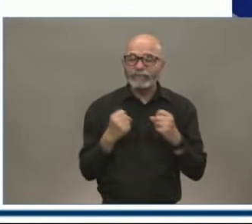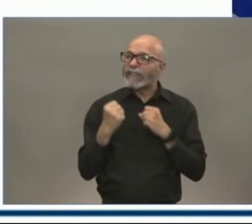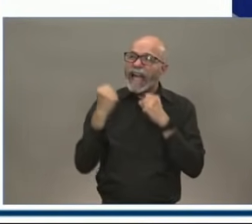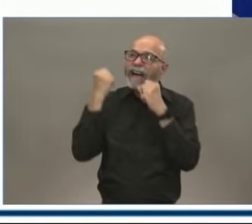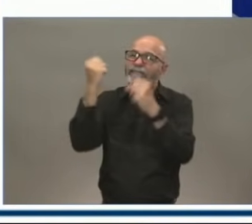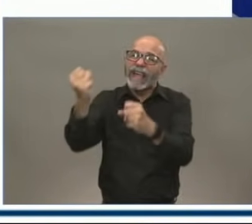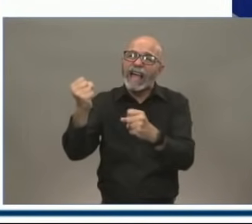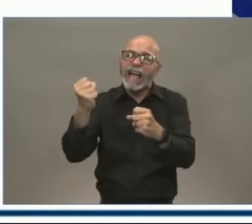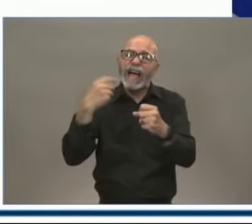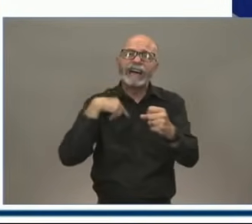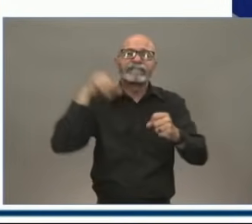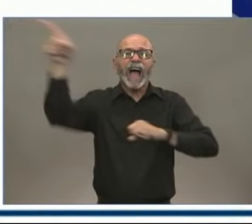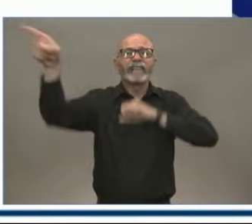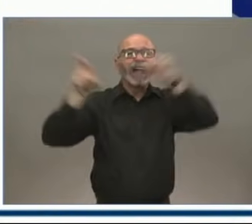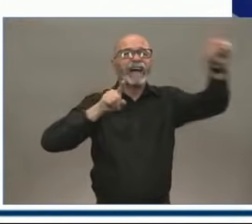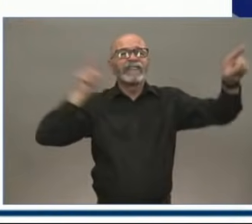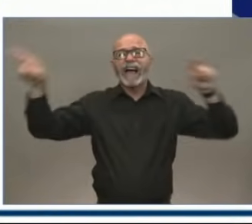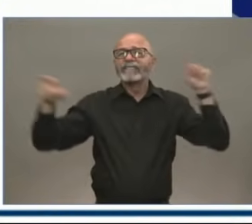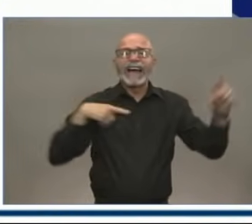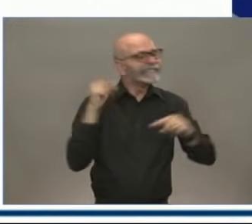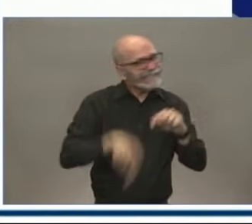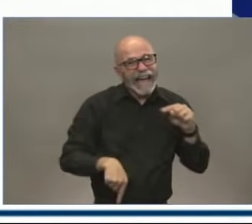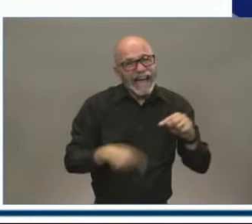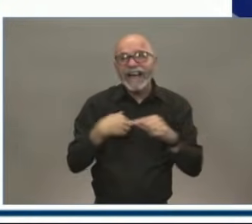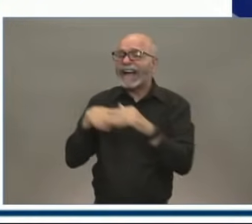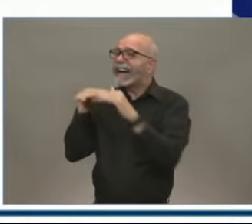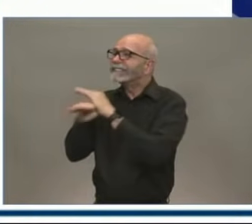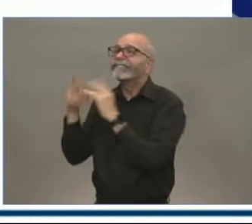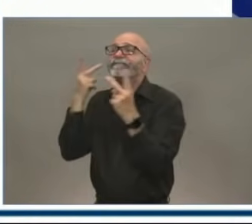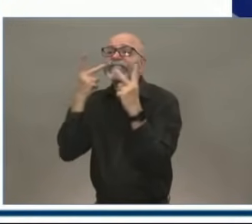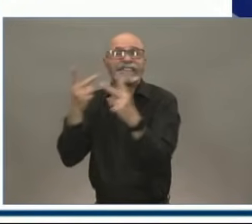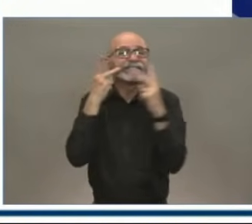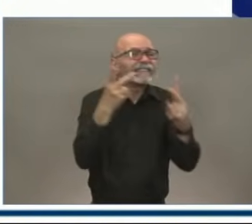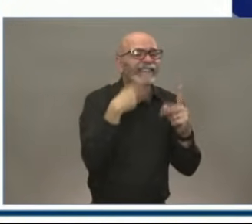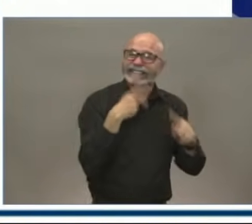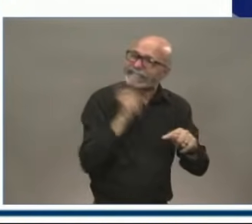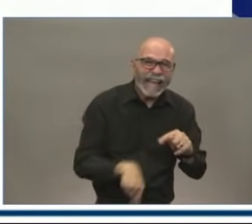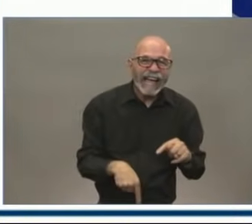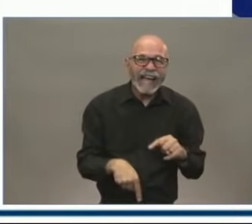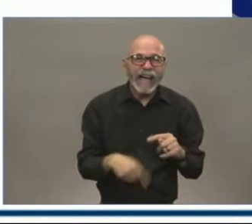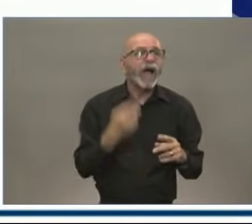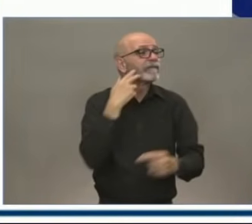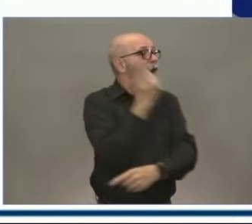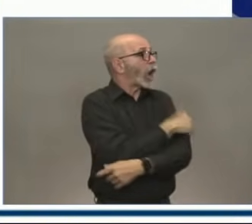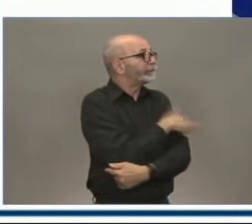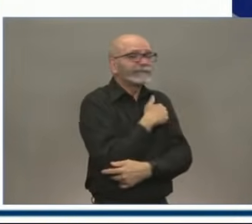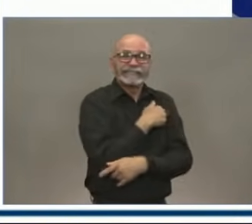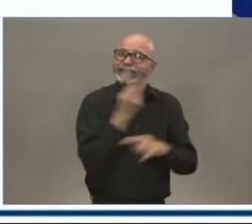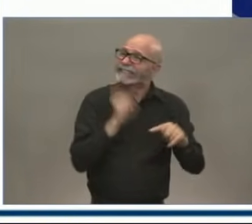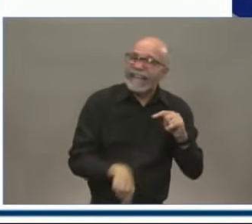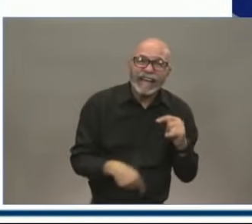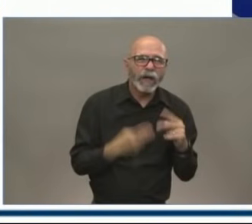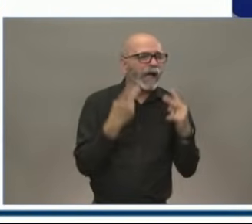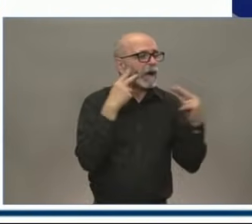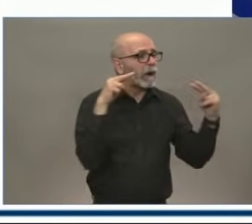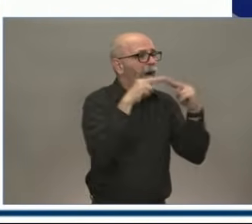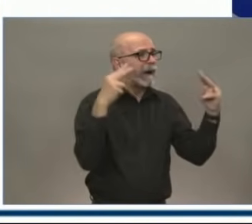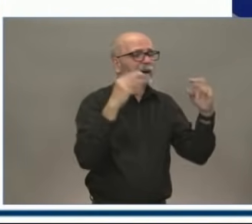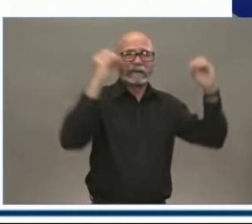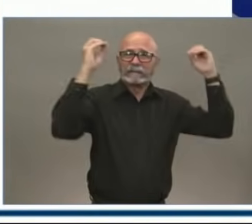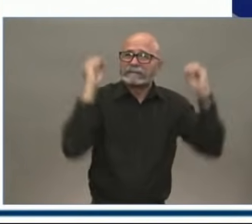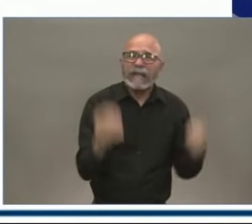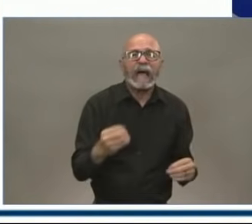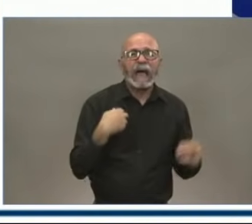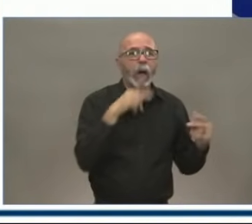the number of visitors in our hospitals and reduced the number of caregivers in long-term care homes. And of course, we've closed